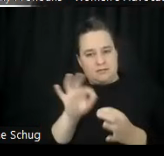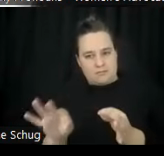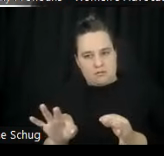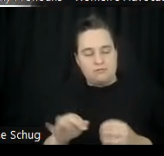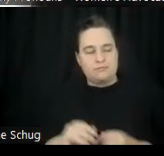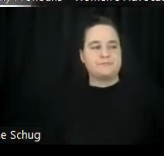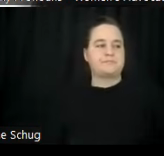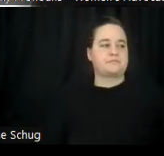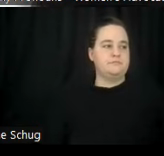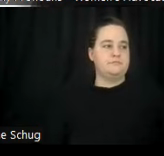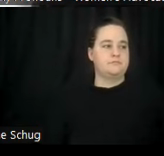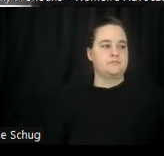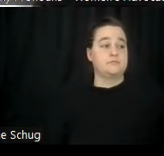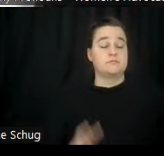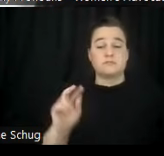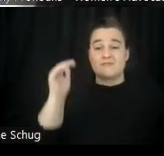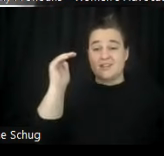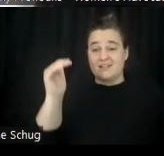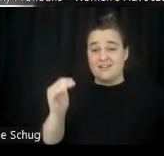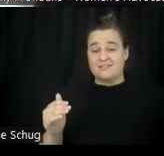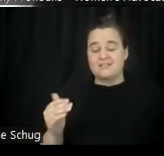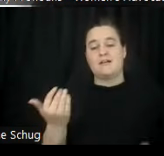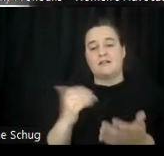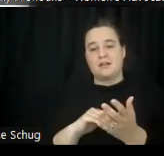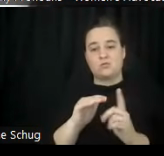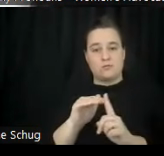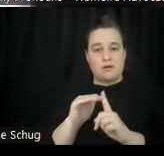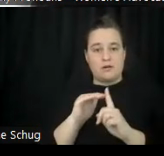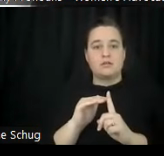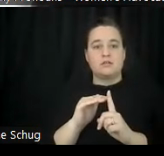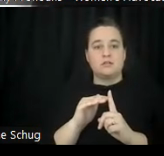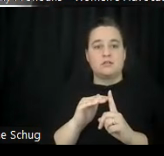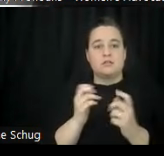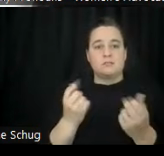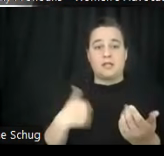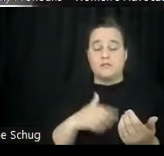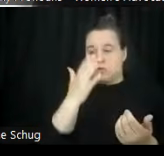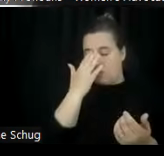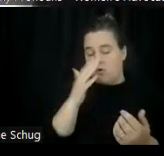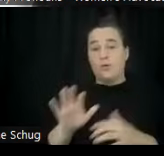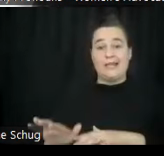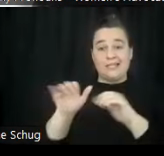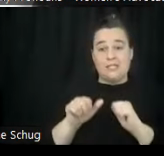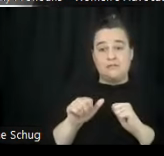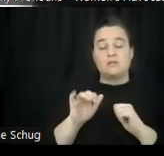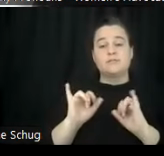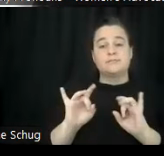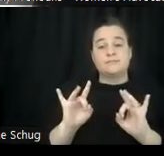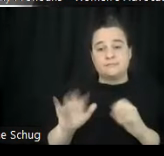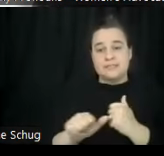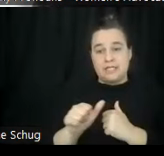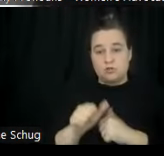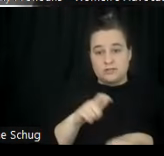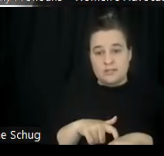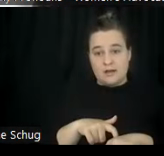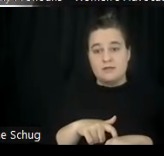And as you're looking through this list, I just want to remind everyone that, as a lot of us know, leaving is the most dangerous time for all survivors, but